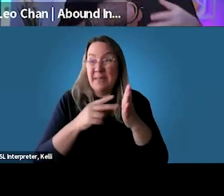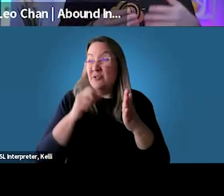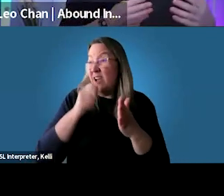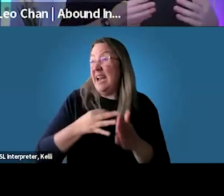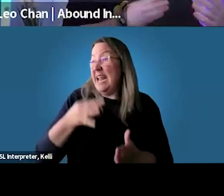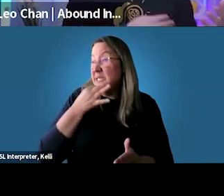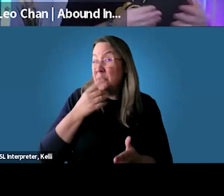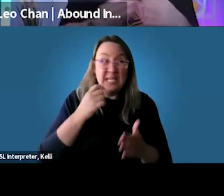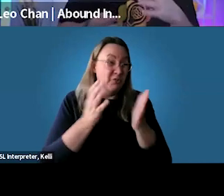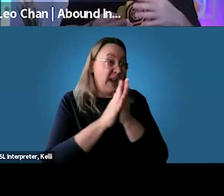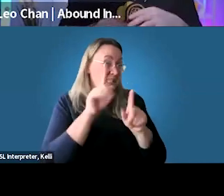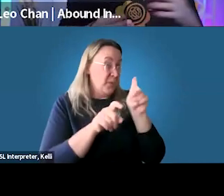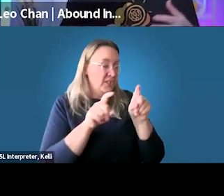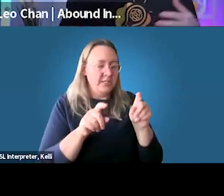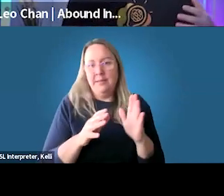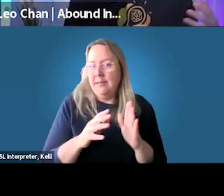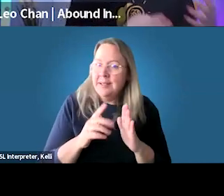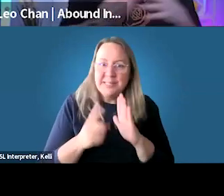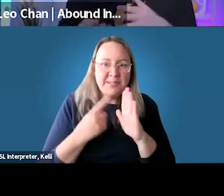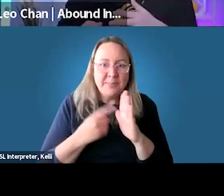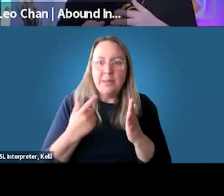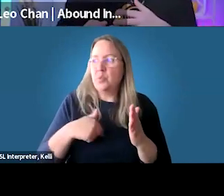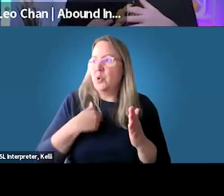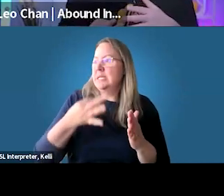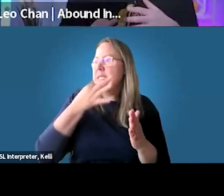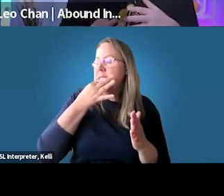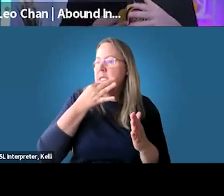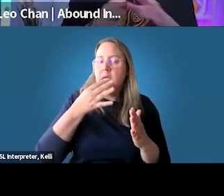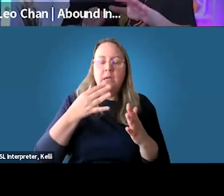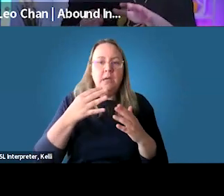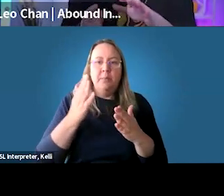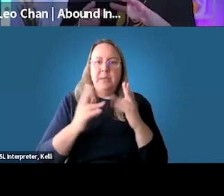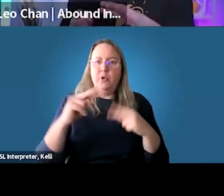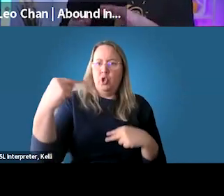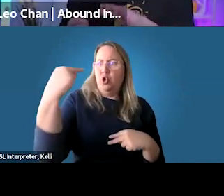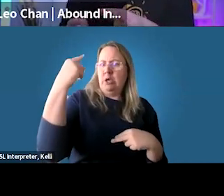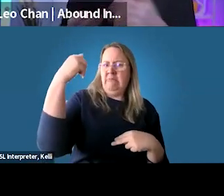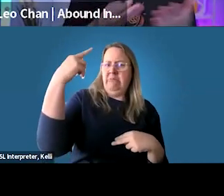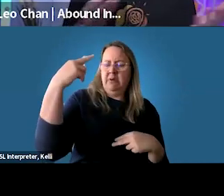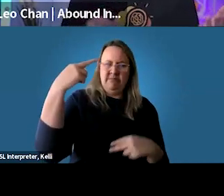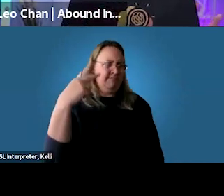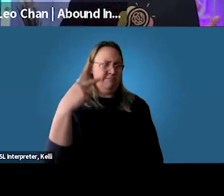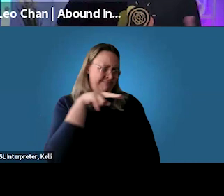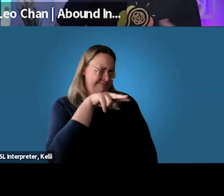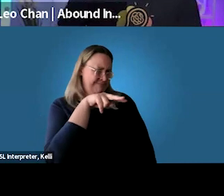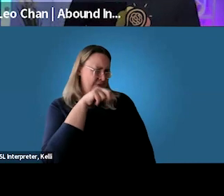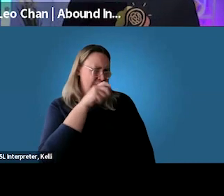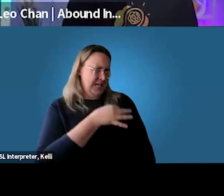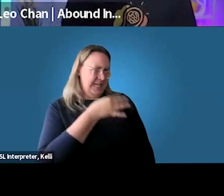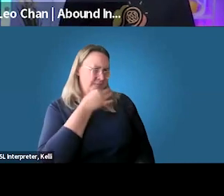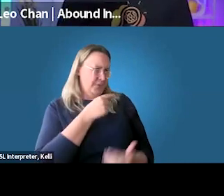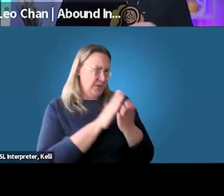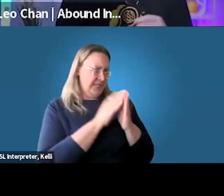So because we're experts, sometimes question asking can perceive us as like you're not an expert in that field because you're asking too many questions.